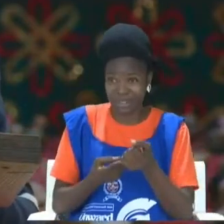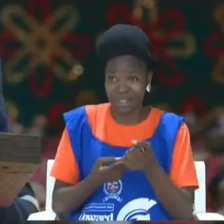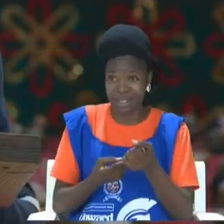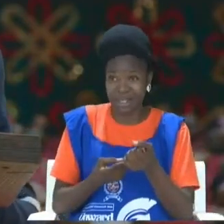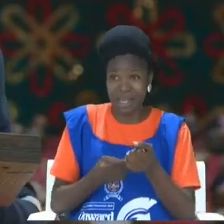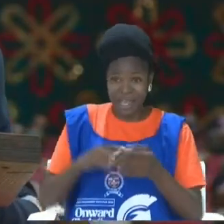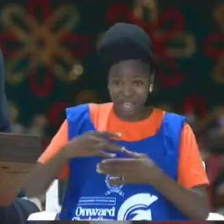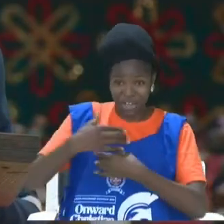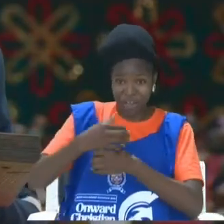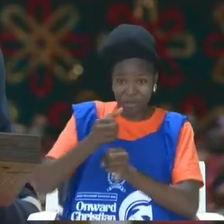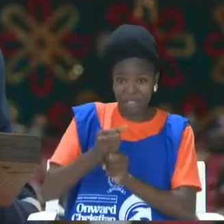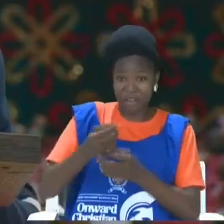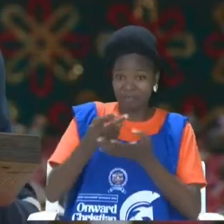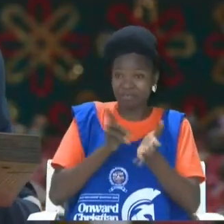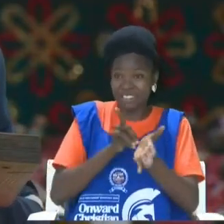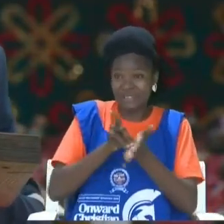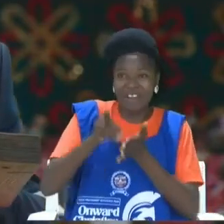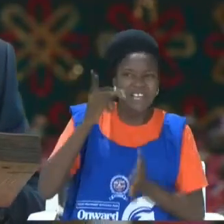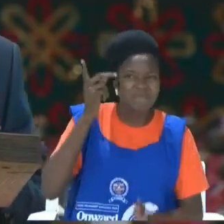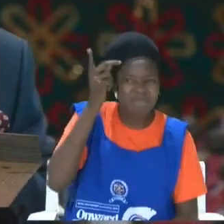made us for a divine purpose.